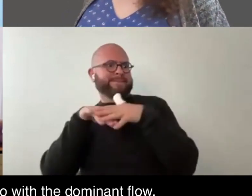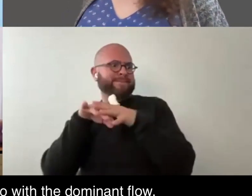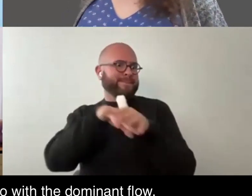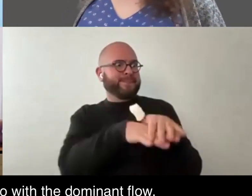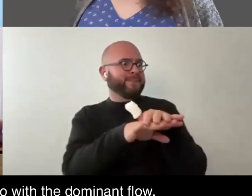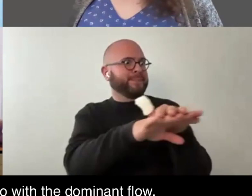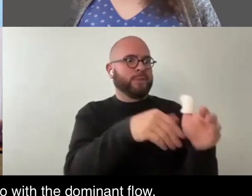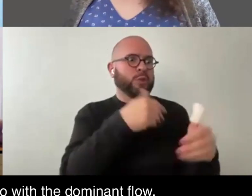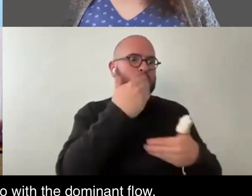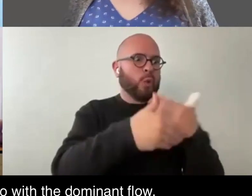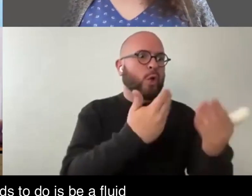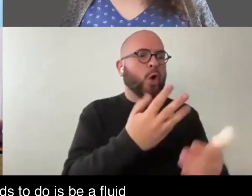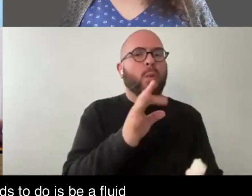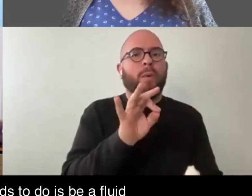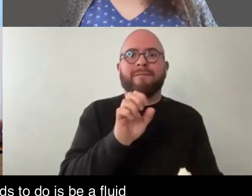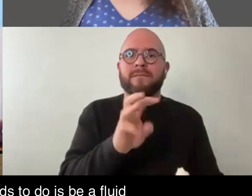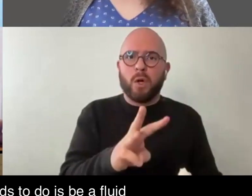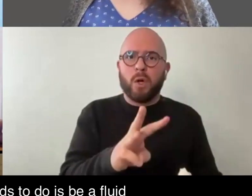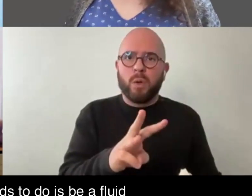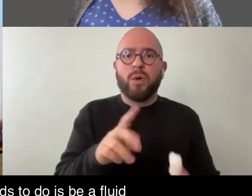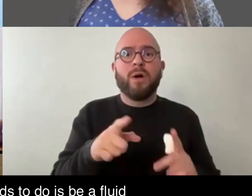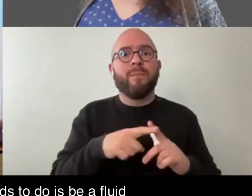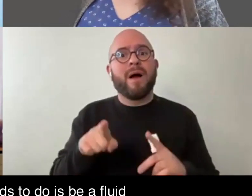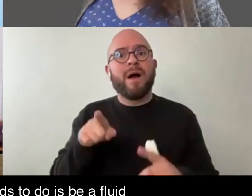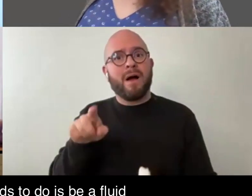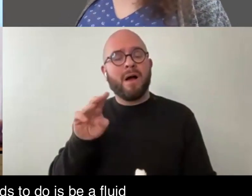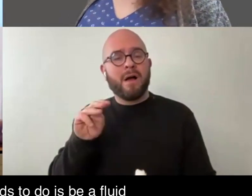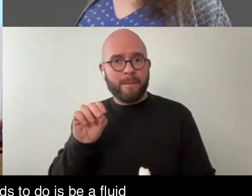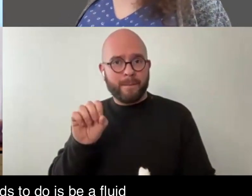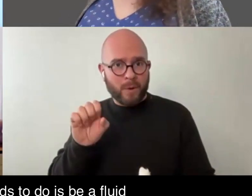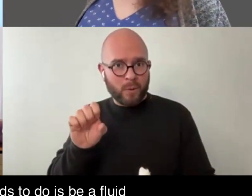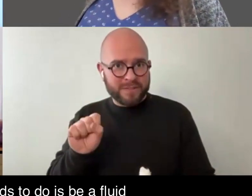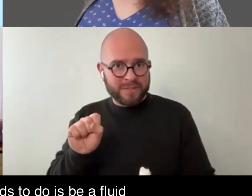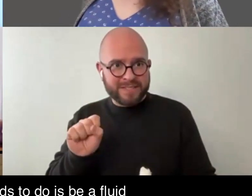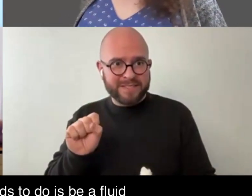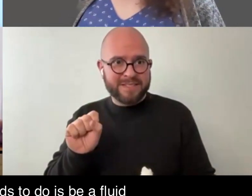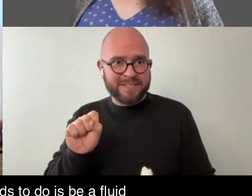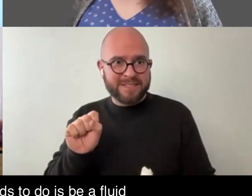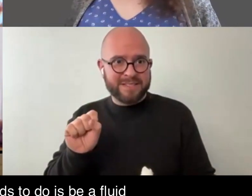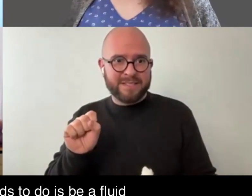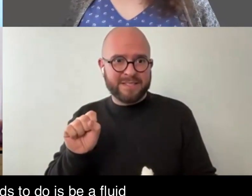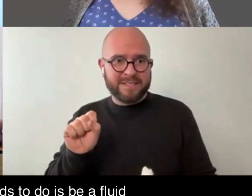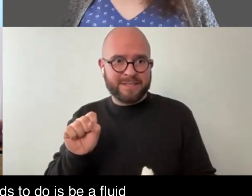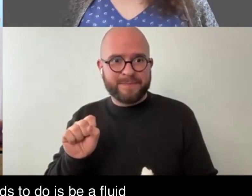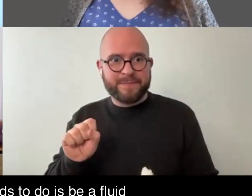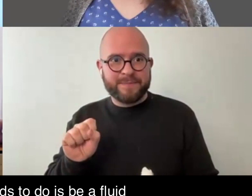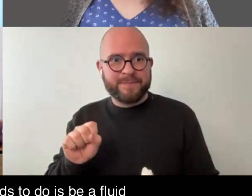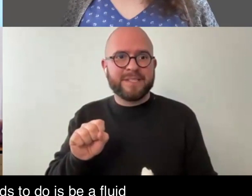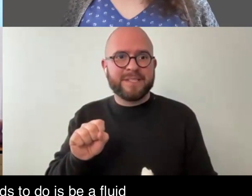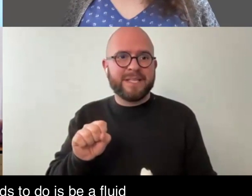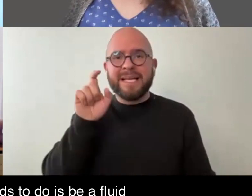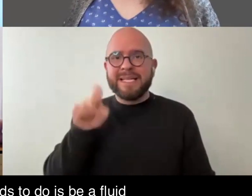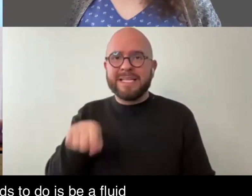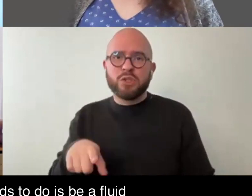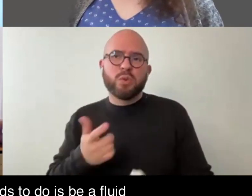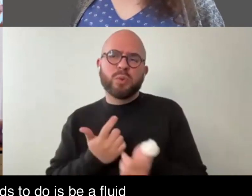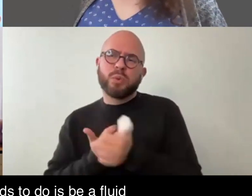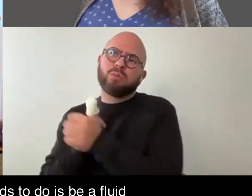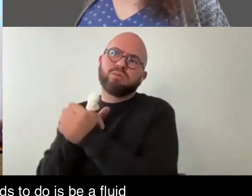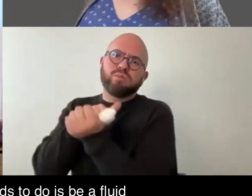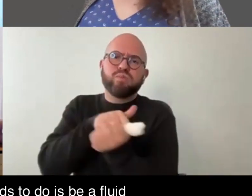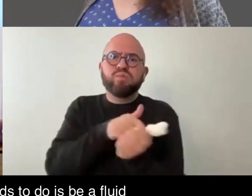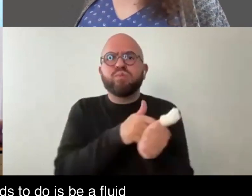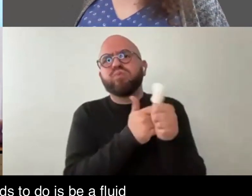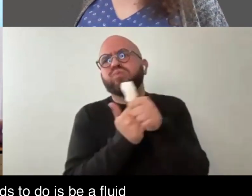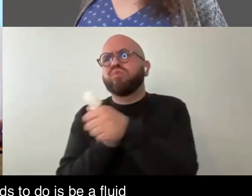is become, what everyone needs to do is be a fluid, fast